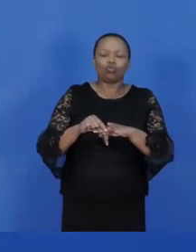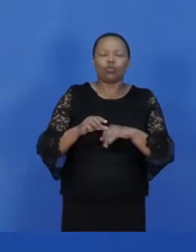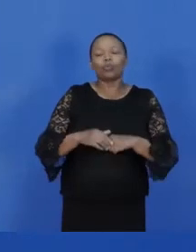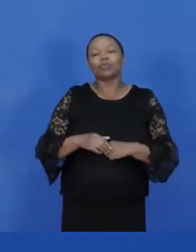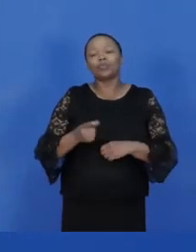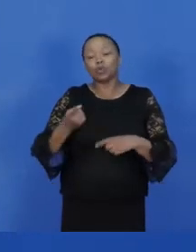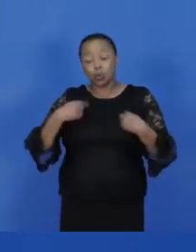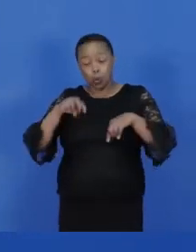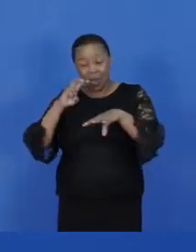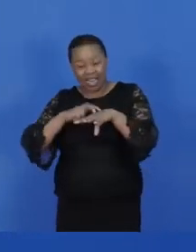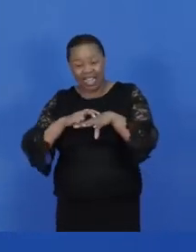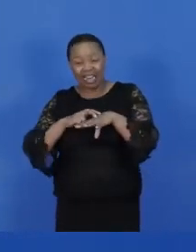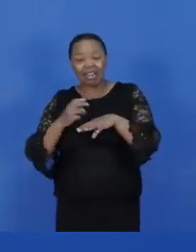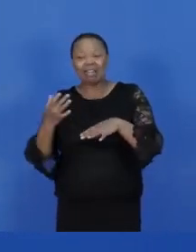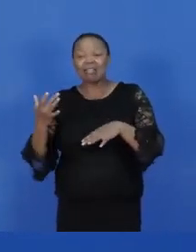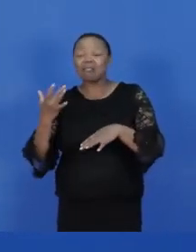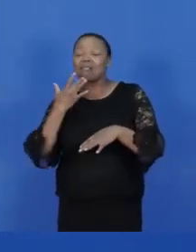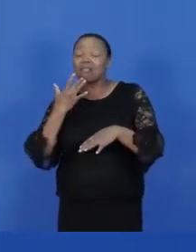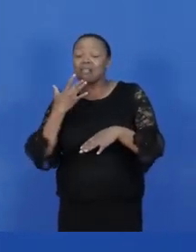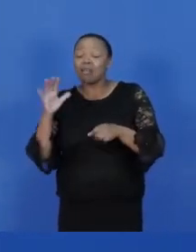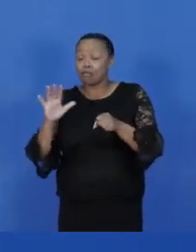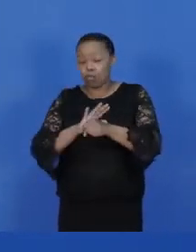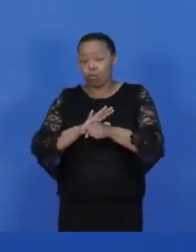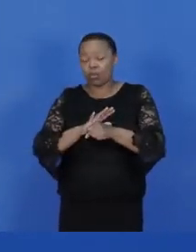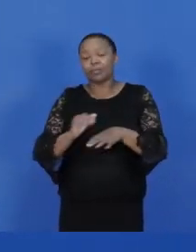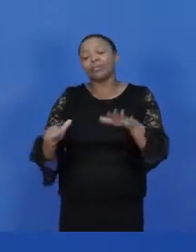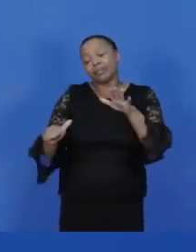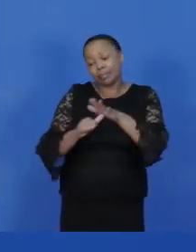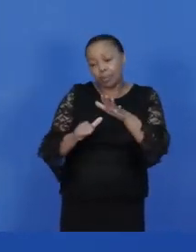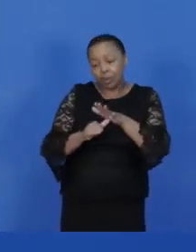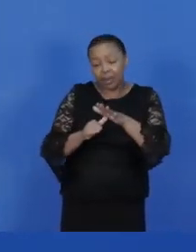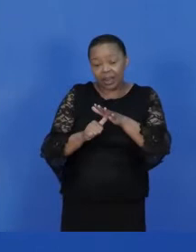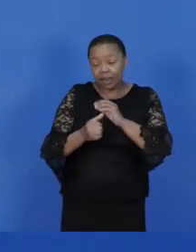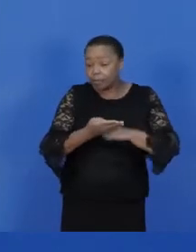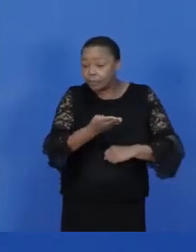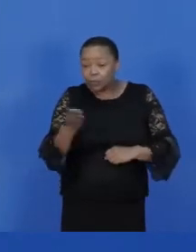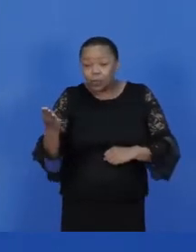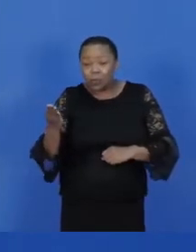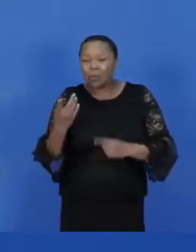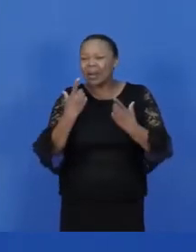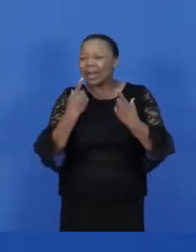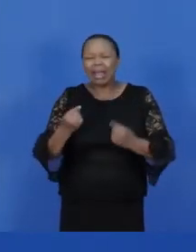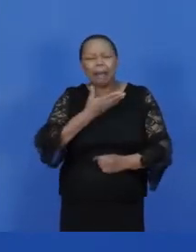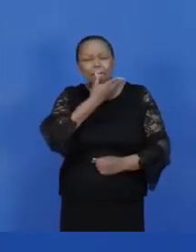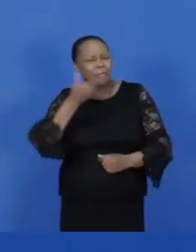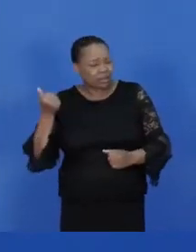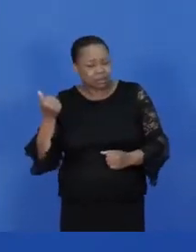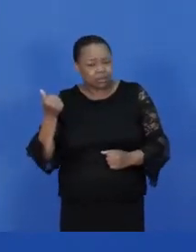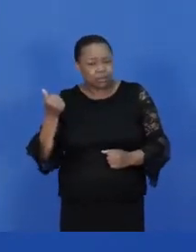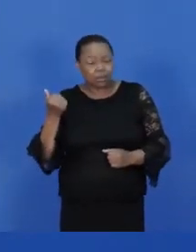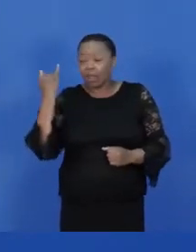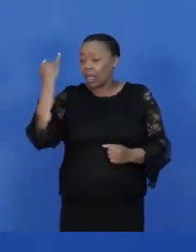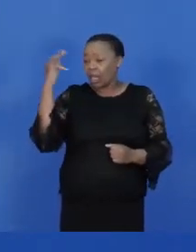in a femicide. And so we need to be careful of such things. But it's important that when you have done your best, then